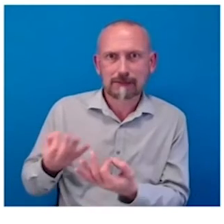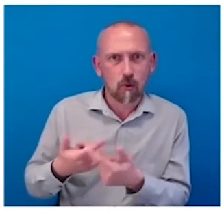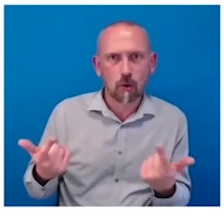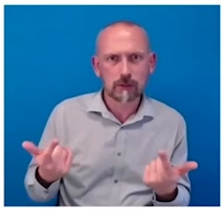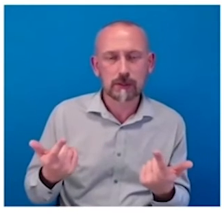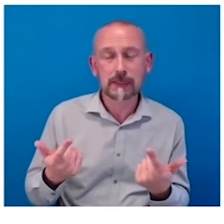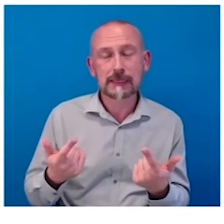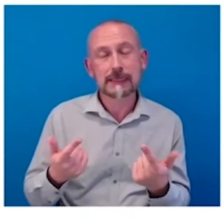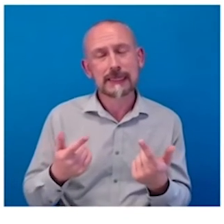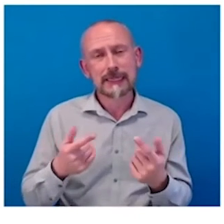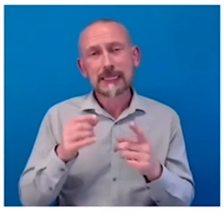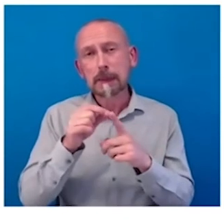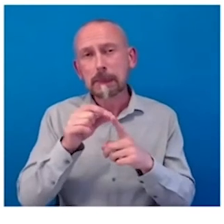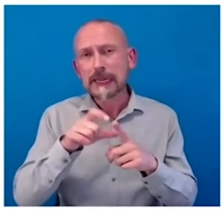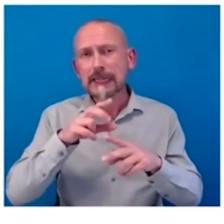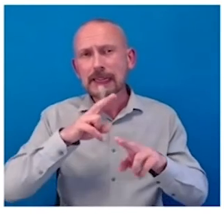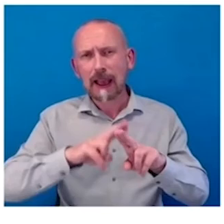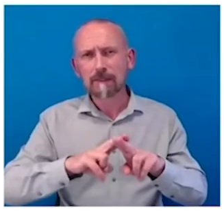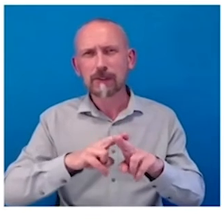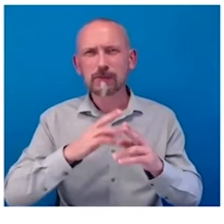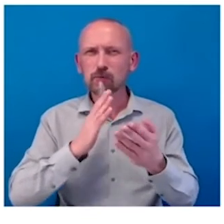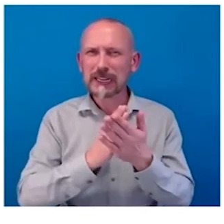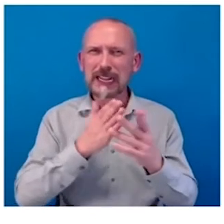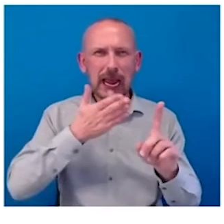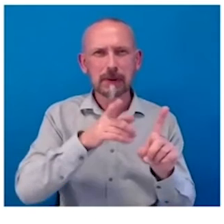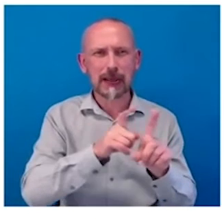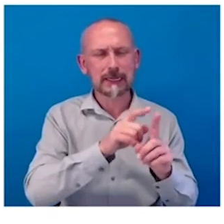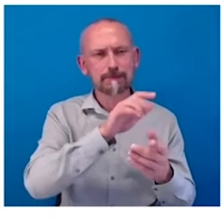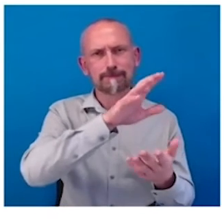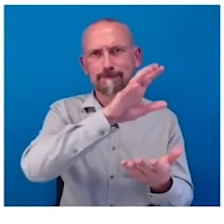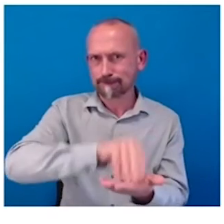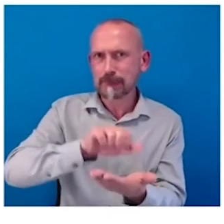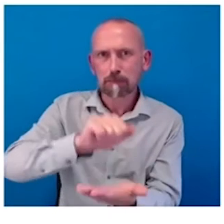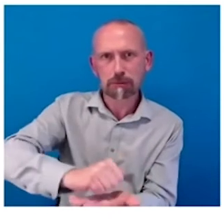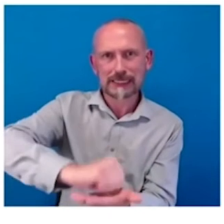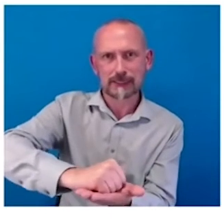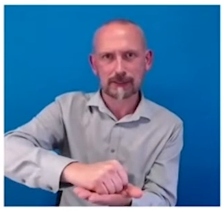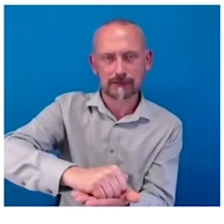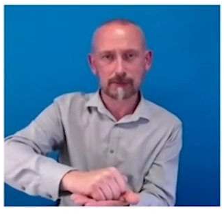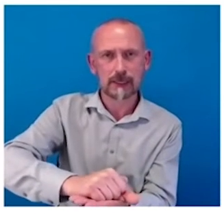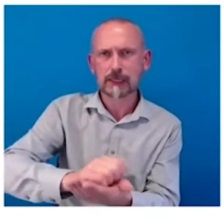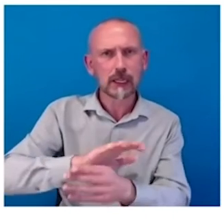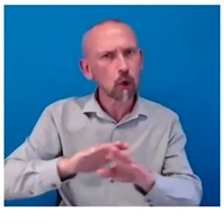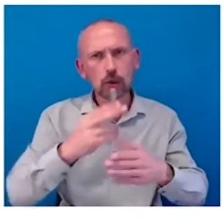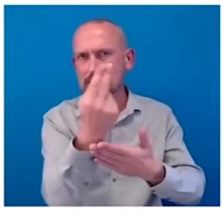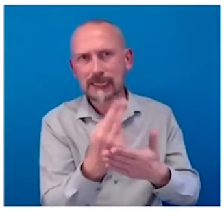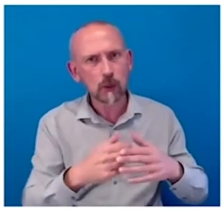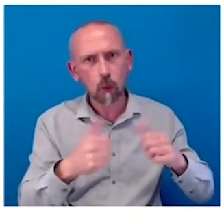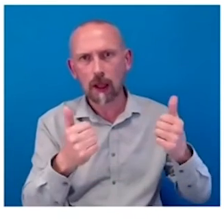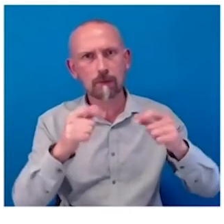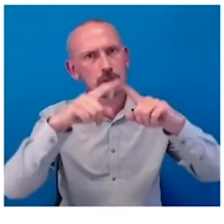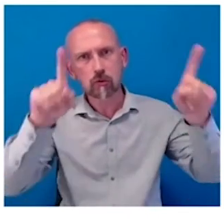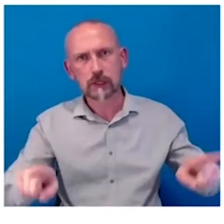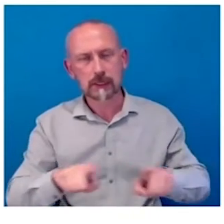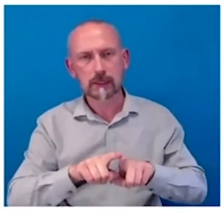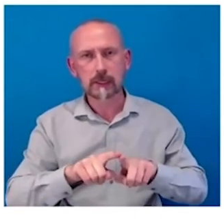documents are created really to be printed, so they're not built to be read on screens. And this means they aren't responsive, which can make them more challenging to open